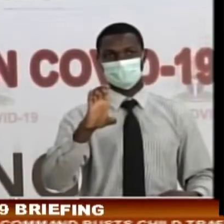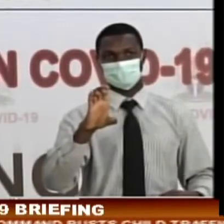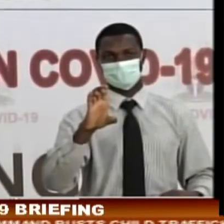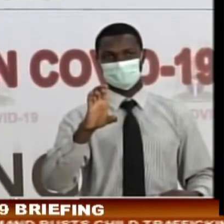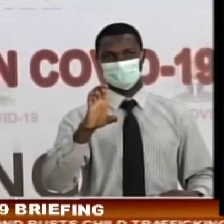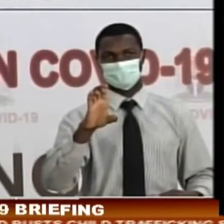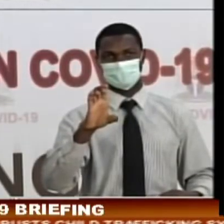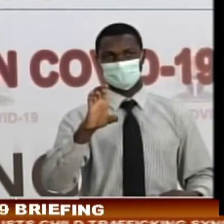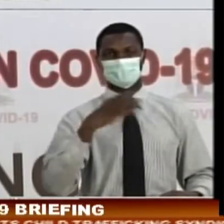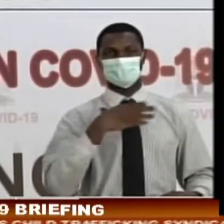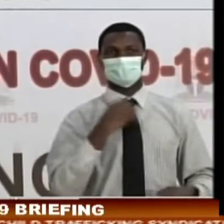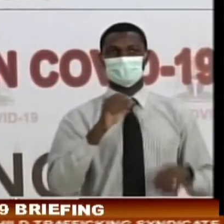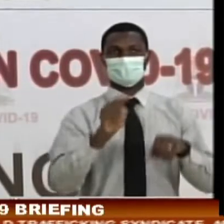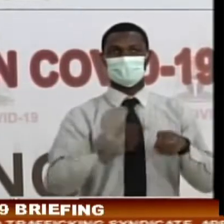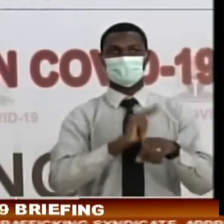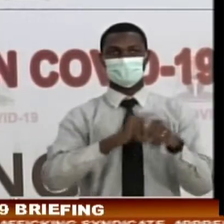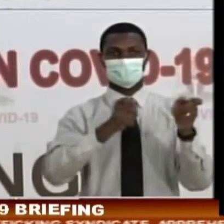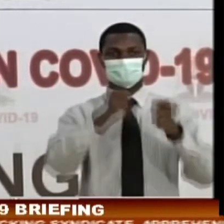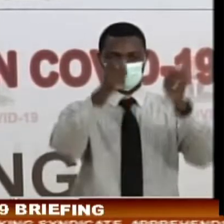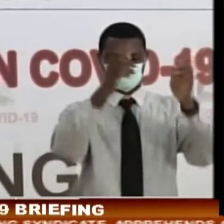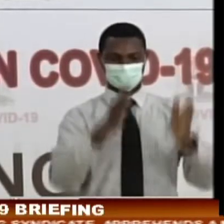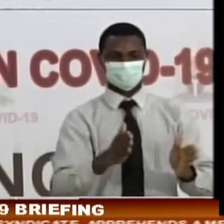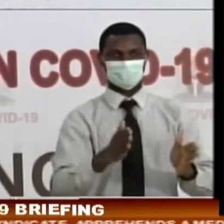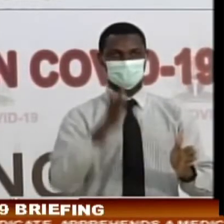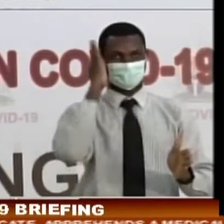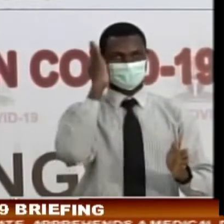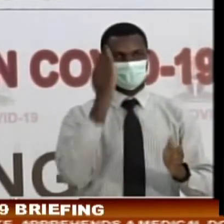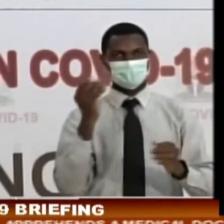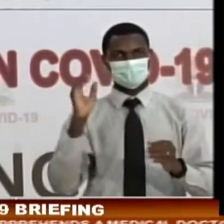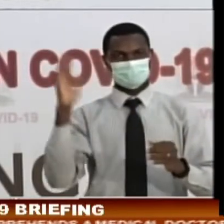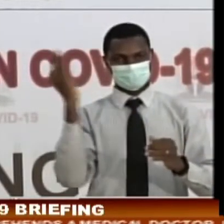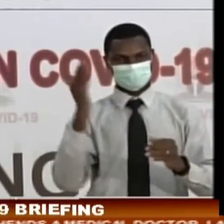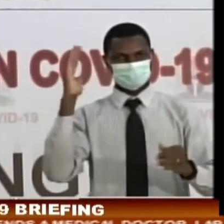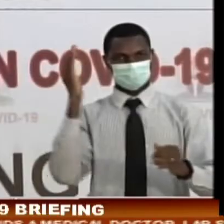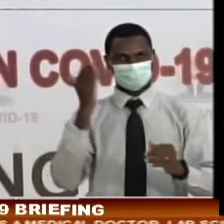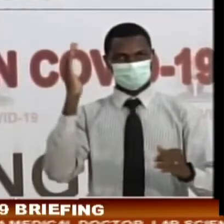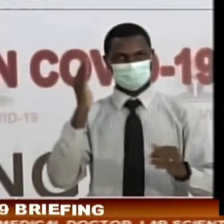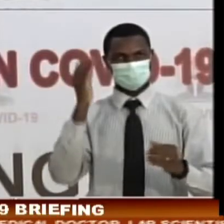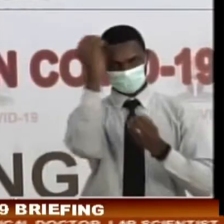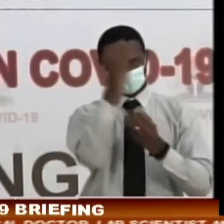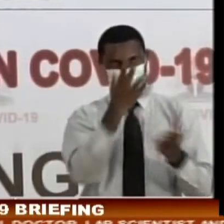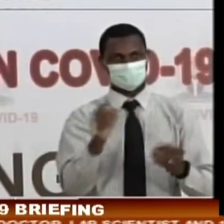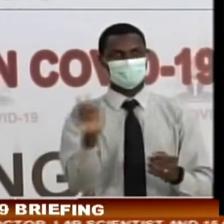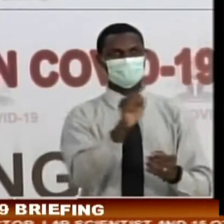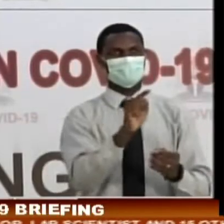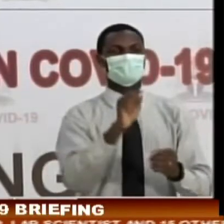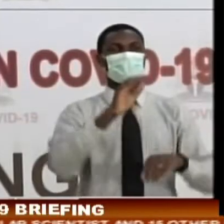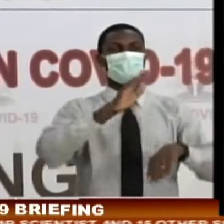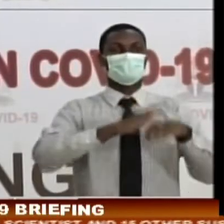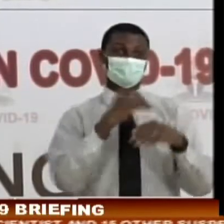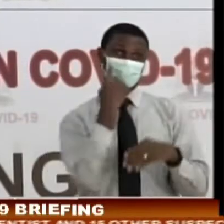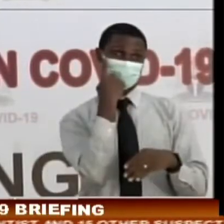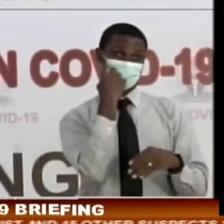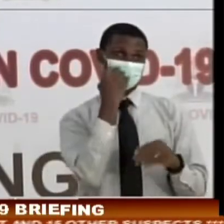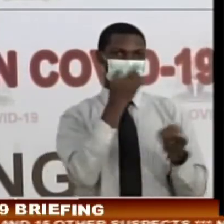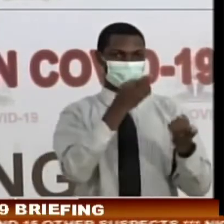Control and the national coordinator to update you on recent and current